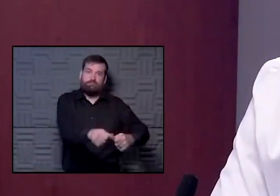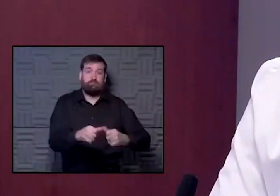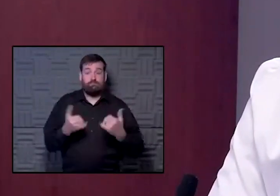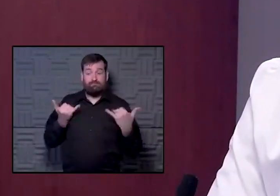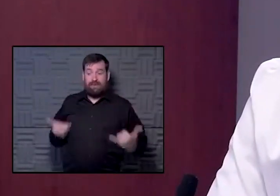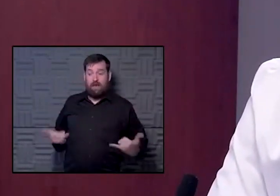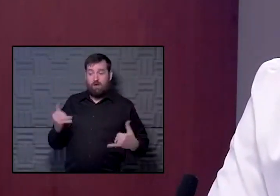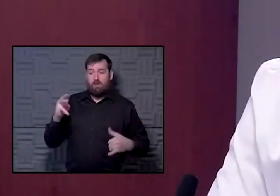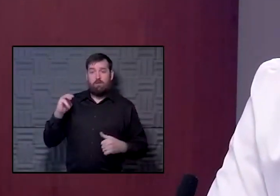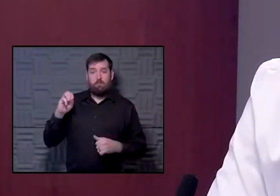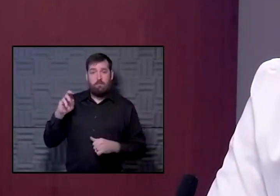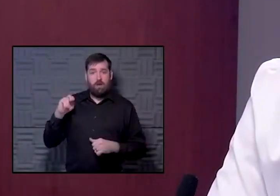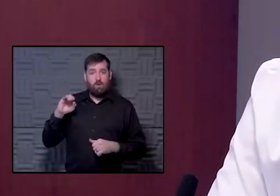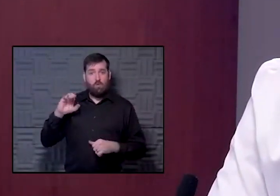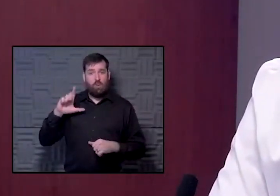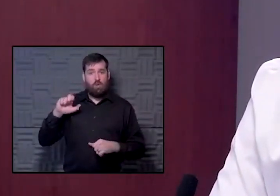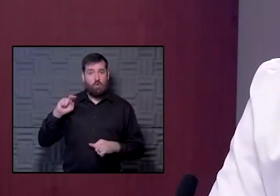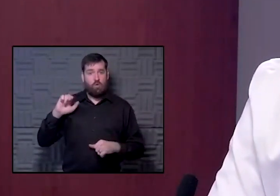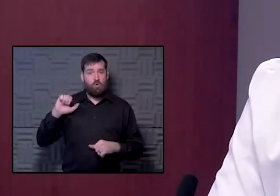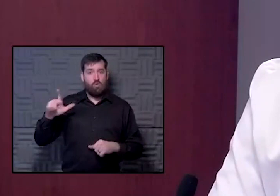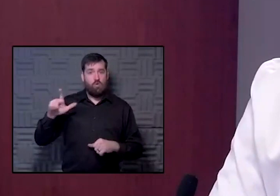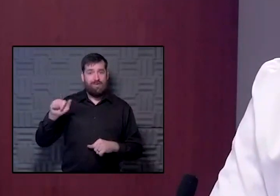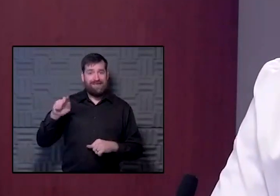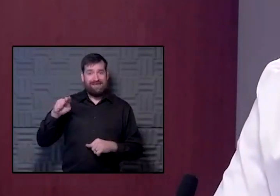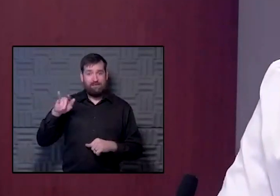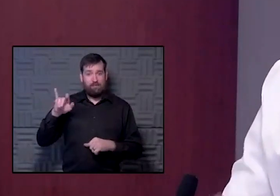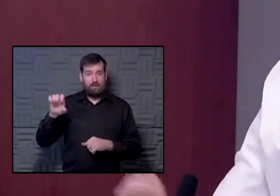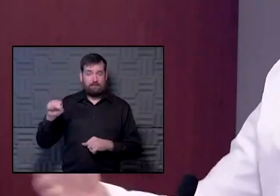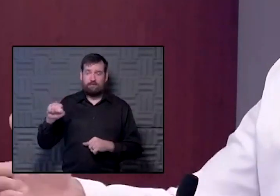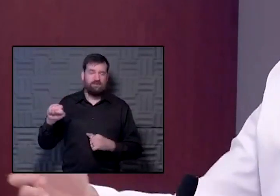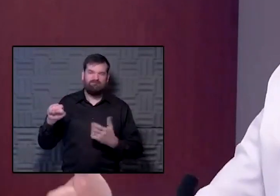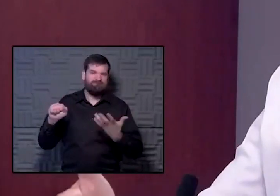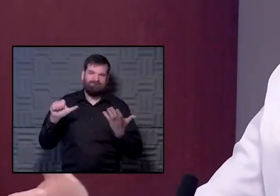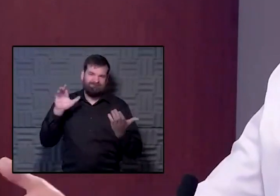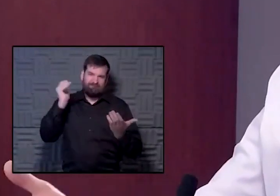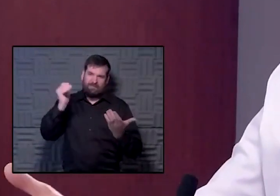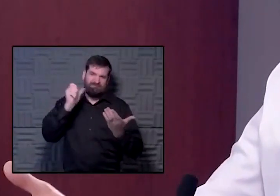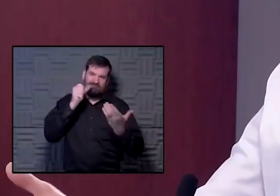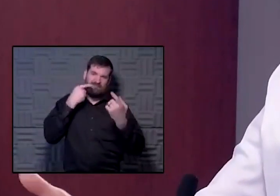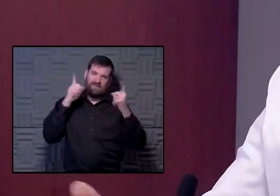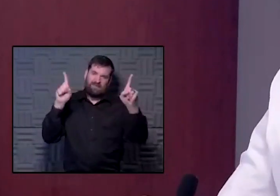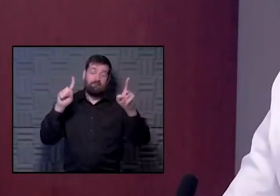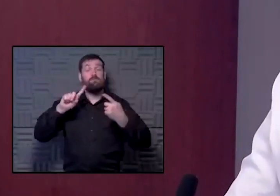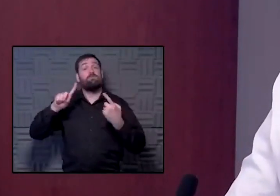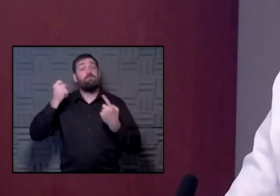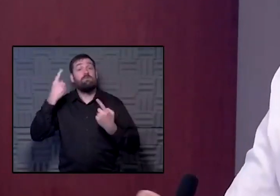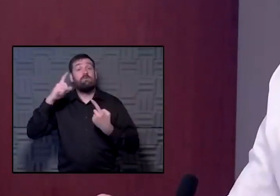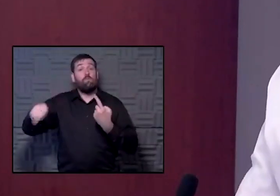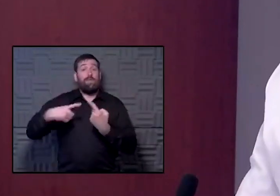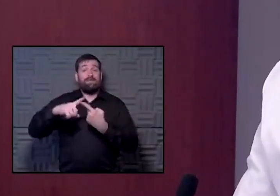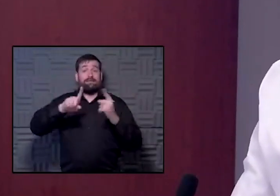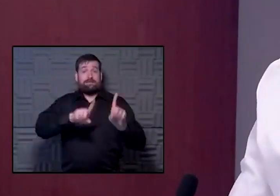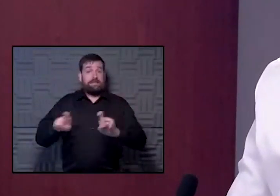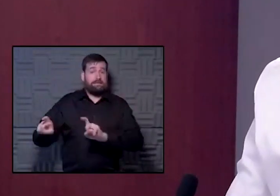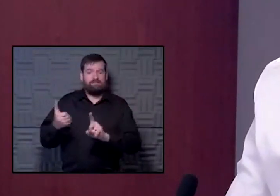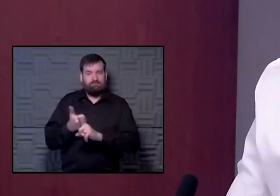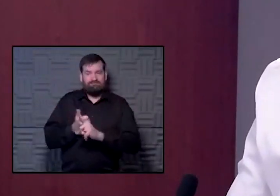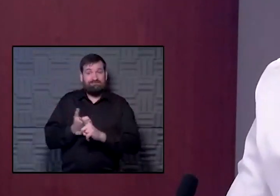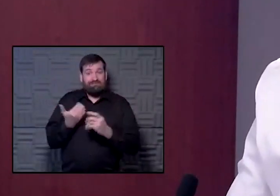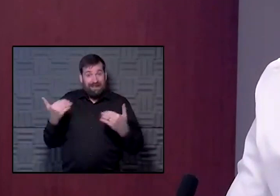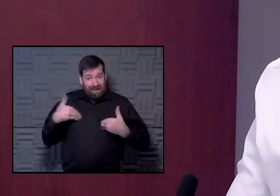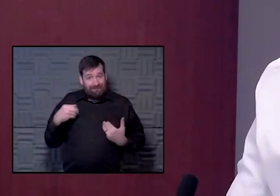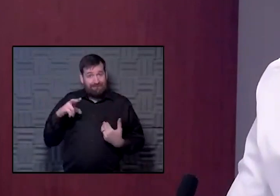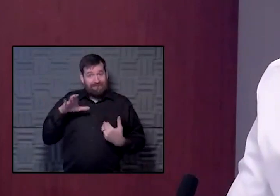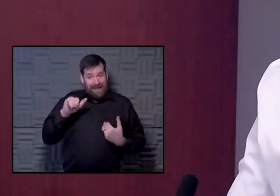do not appear to be effective in there. And in fact, as we know, when we test these patients, they don't have the virus present